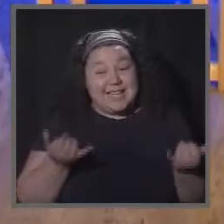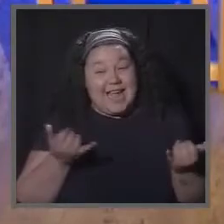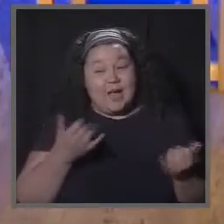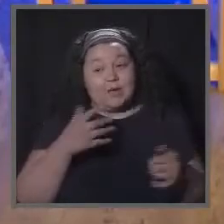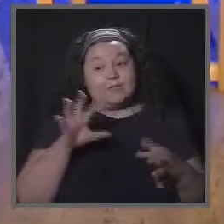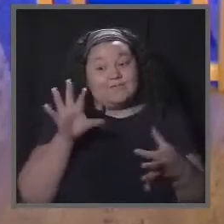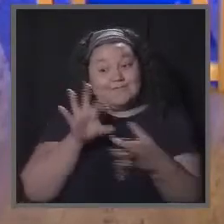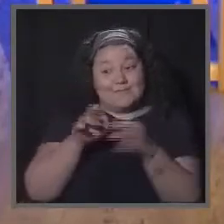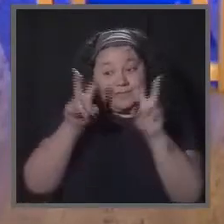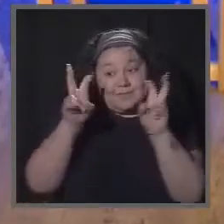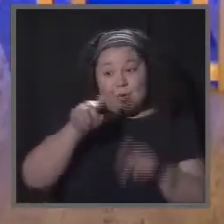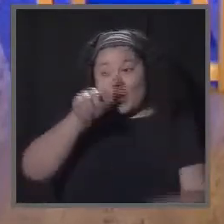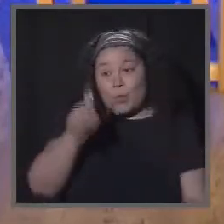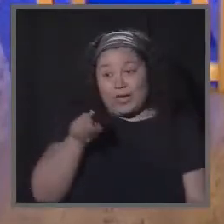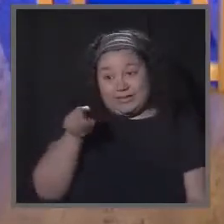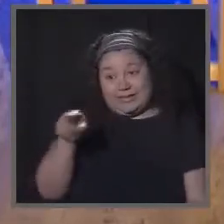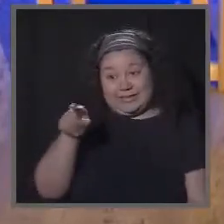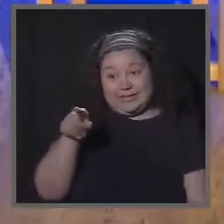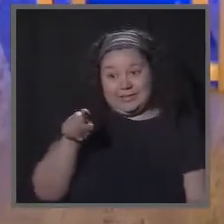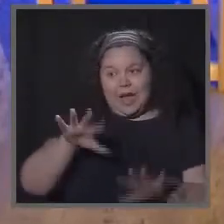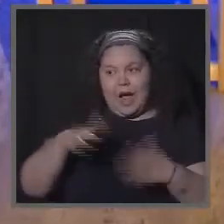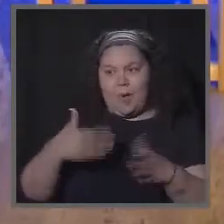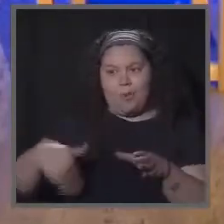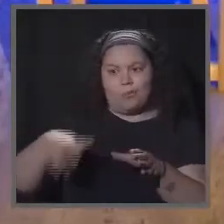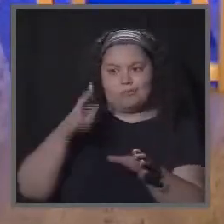Brief introduction of myself. As for cultural